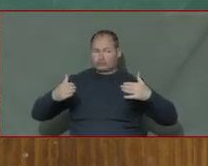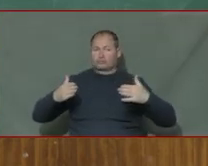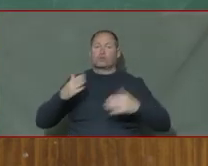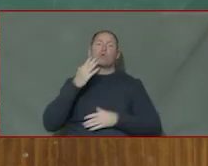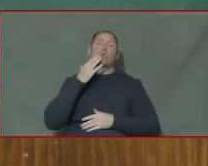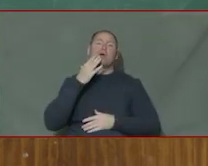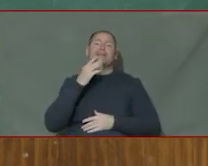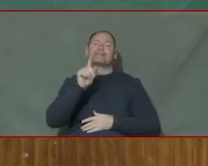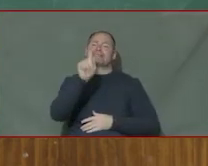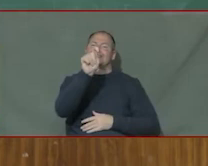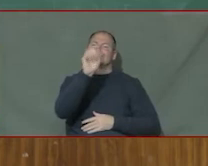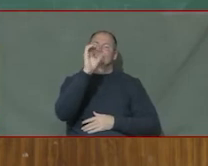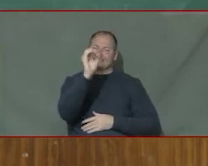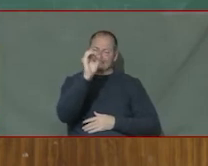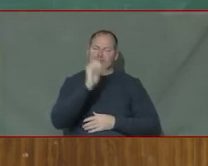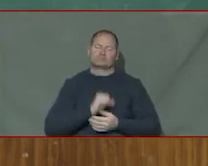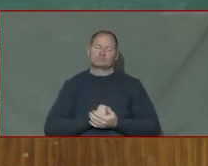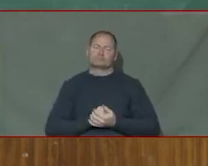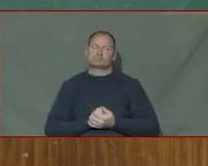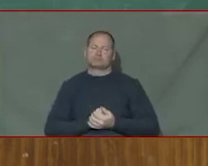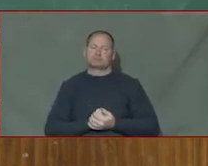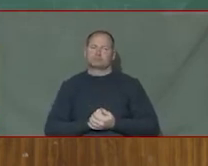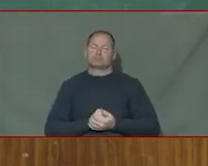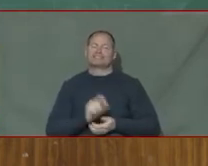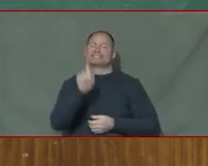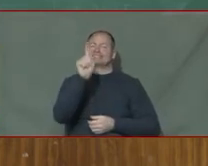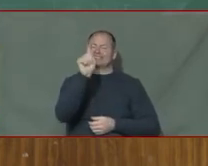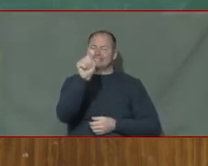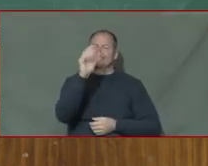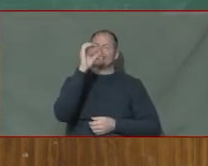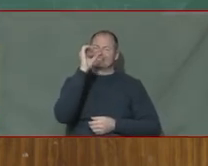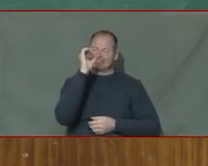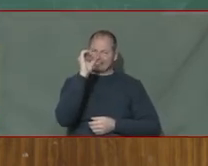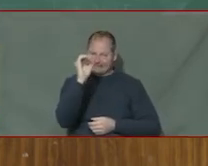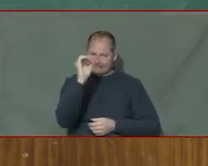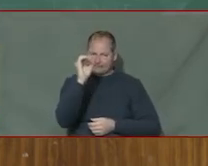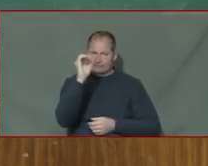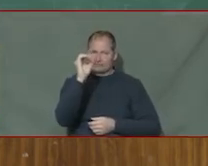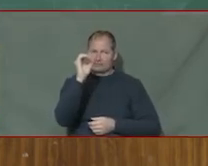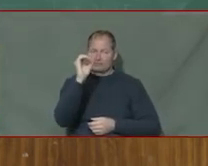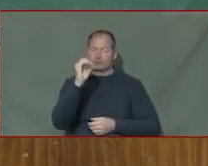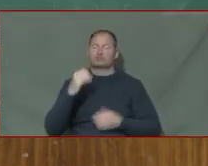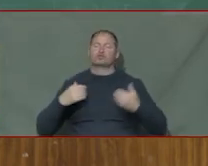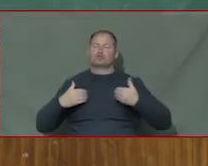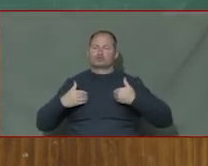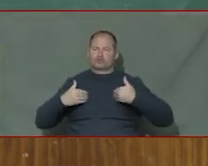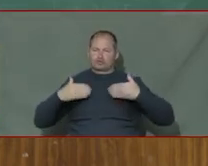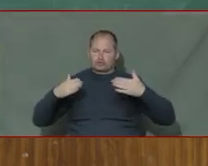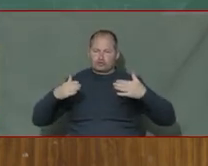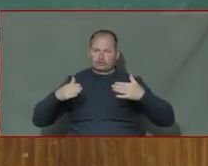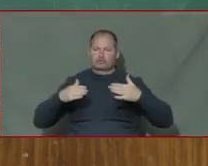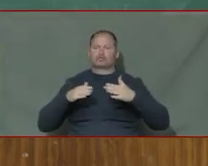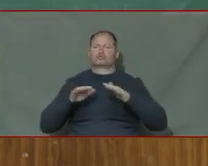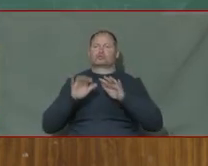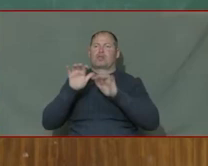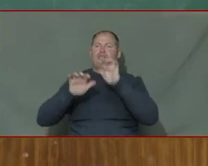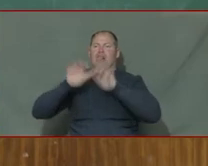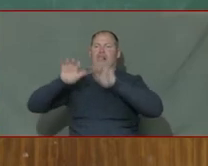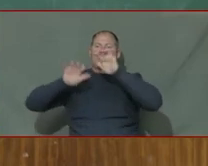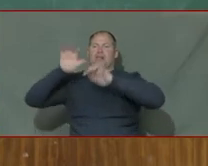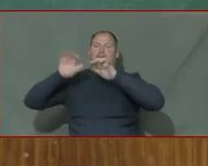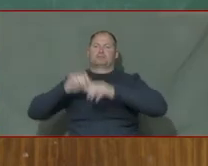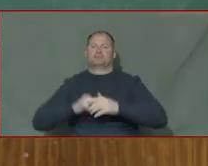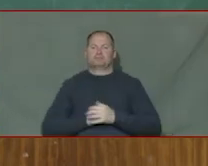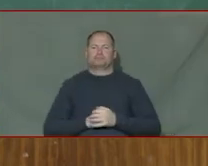t is 0, correct? So when t is 0, we're going to find the h of 0, which is 0